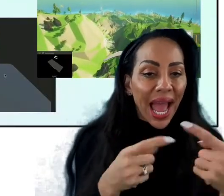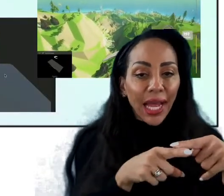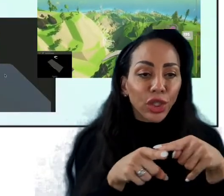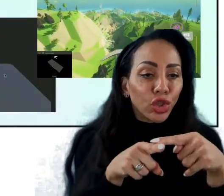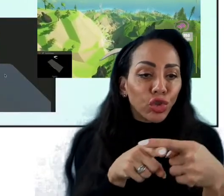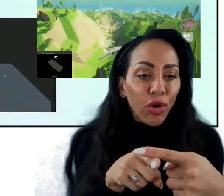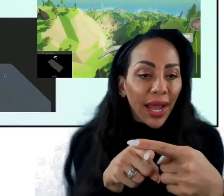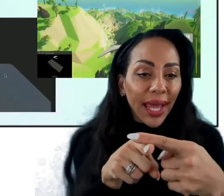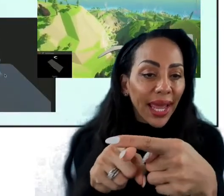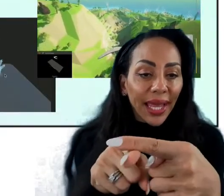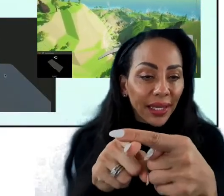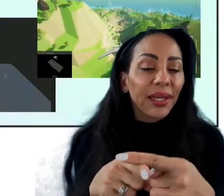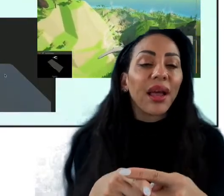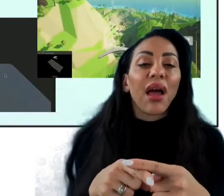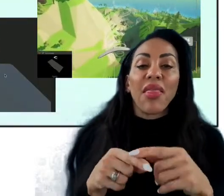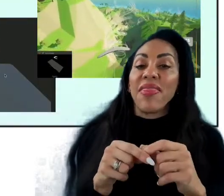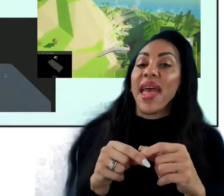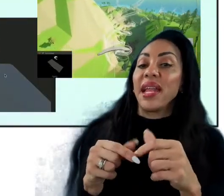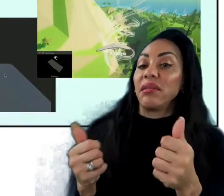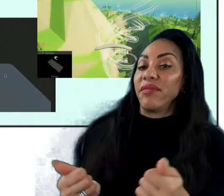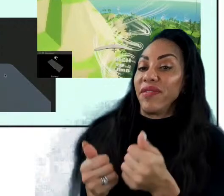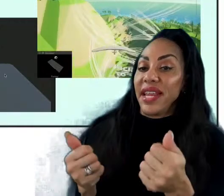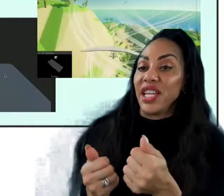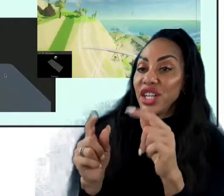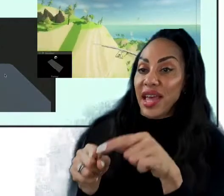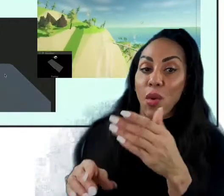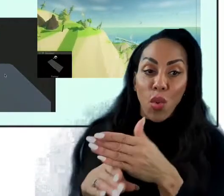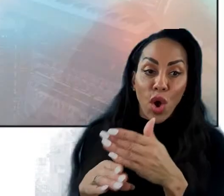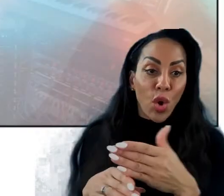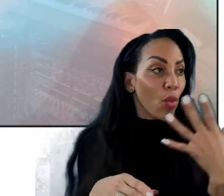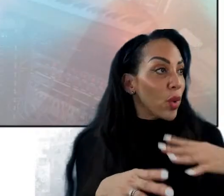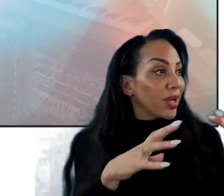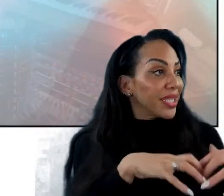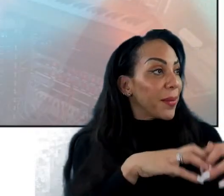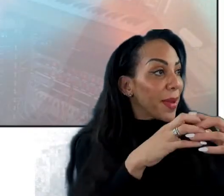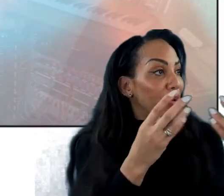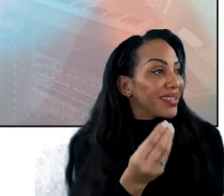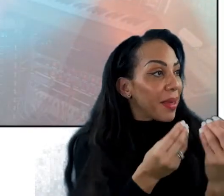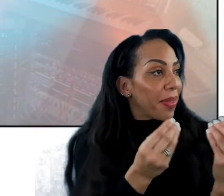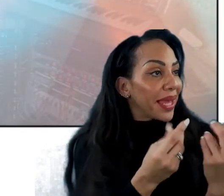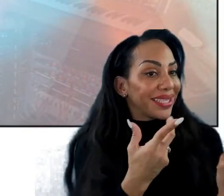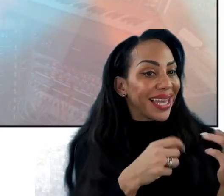to build something together, but where to start?